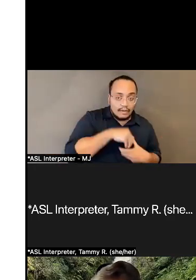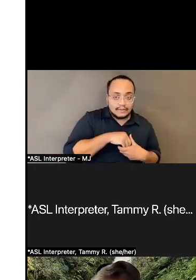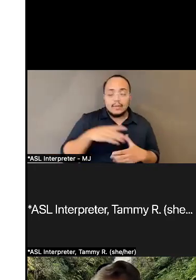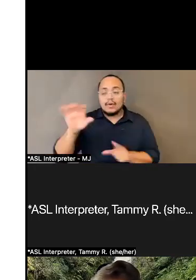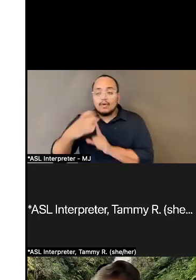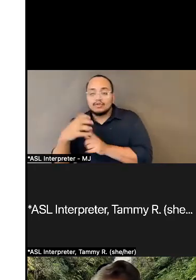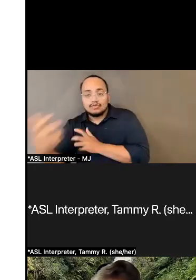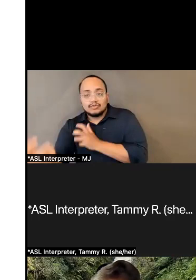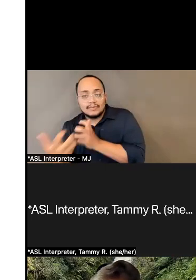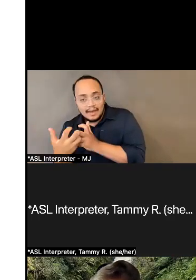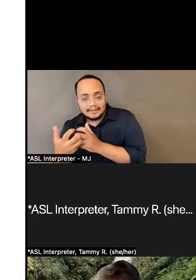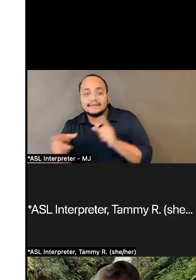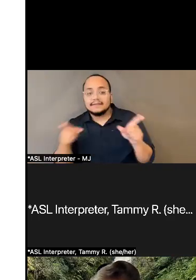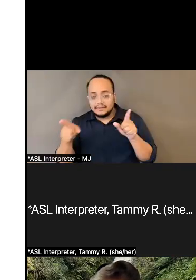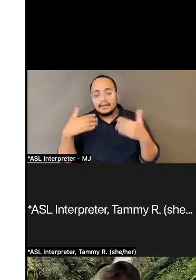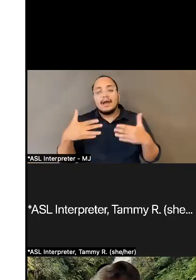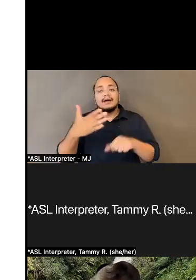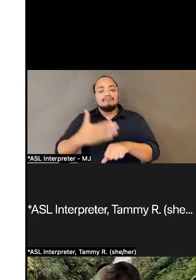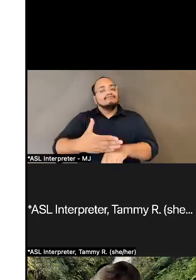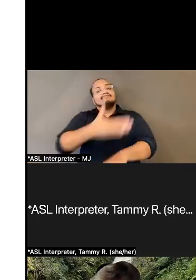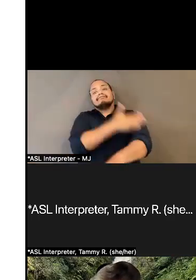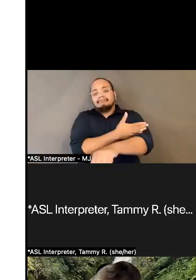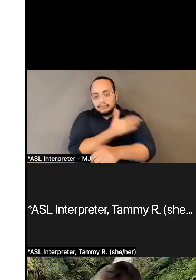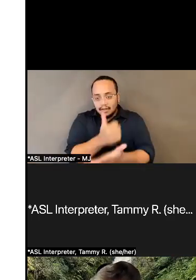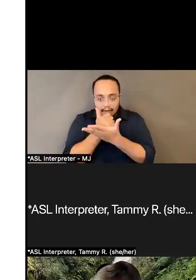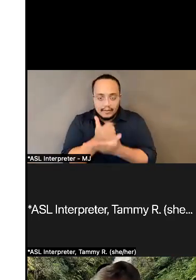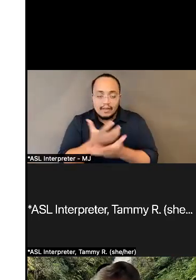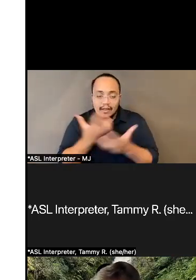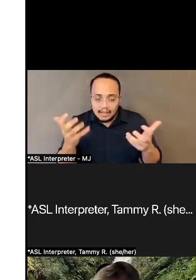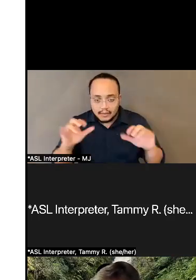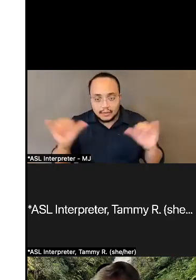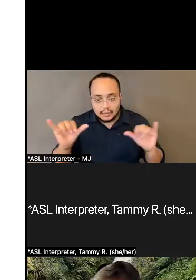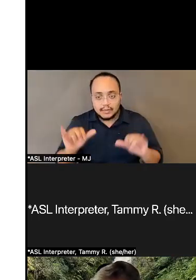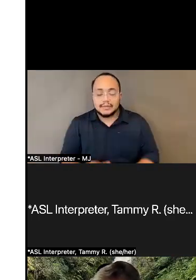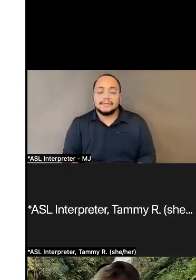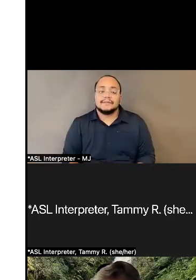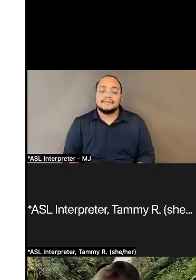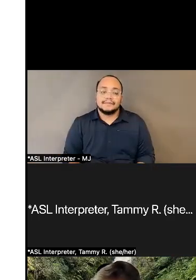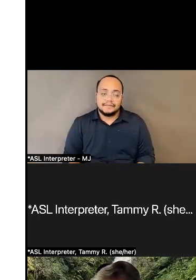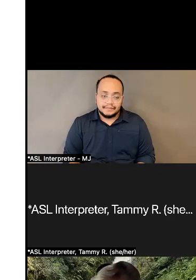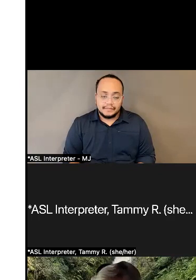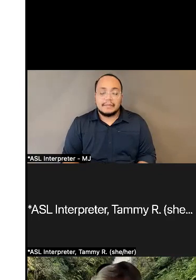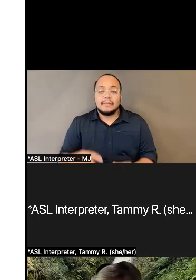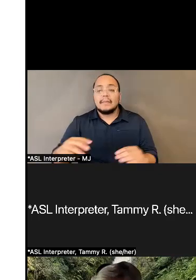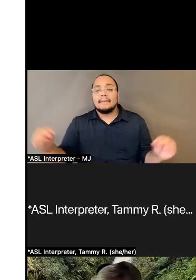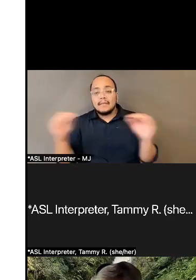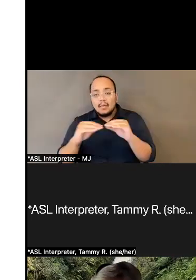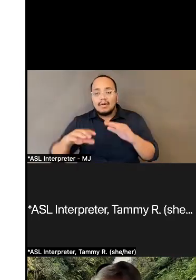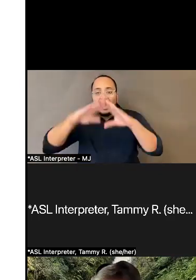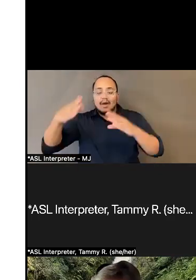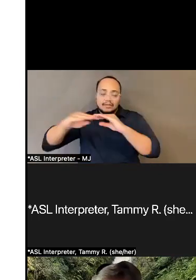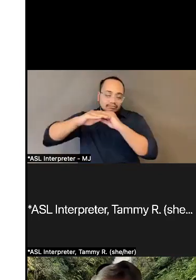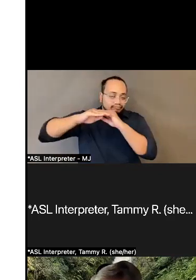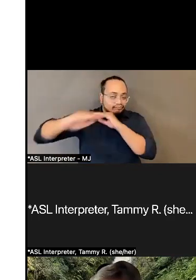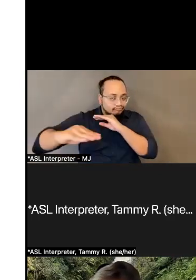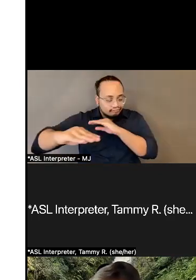culturally responsive made a big difference for survivors. They both led to greater housing stability